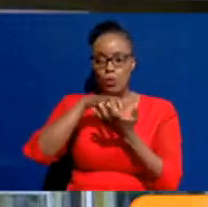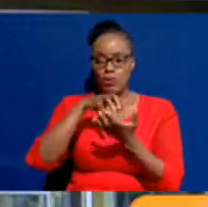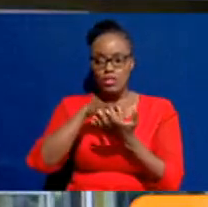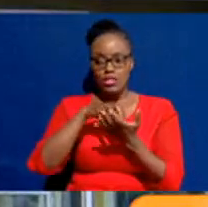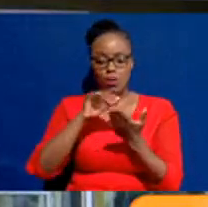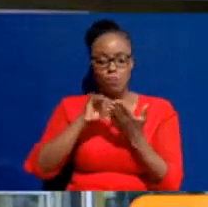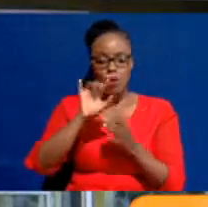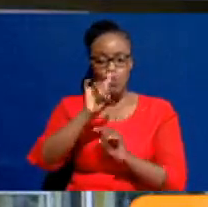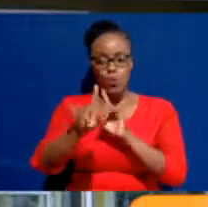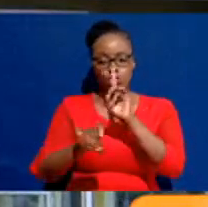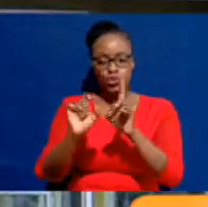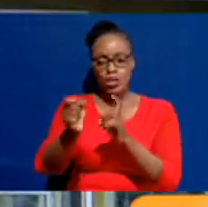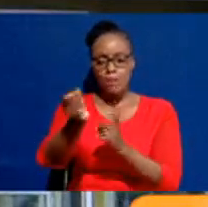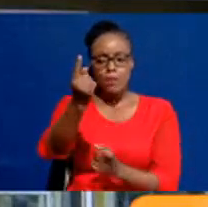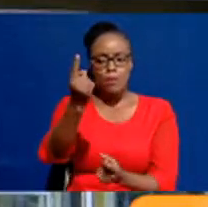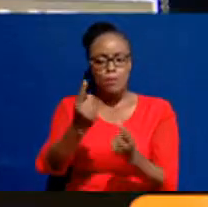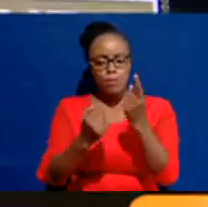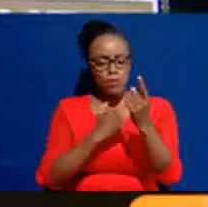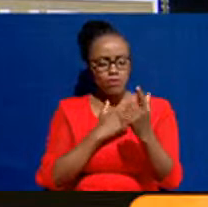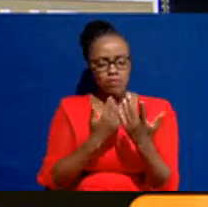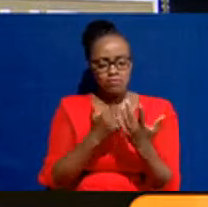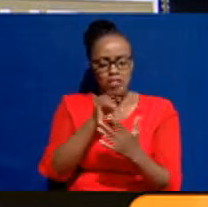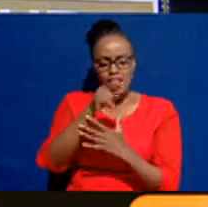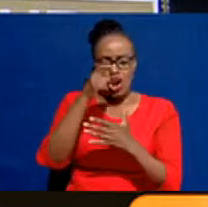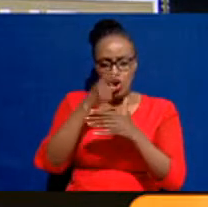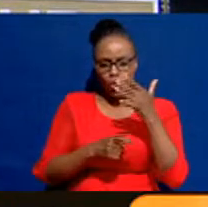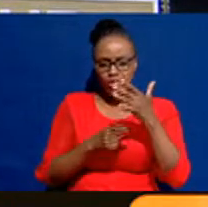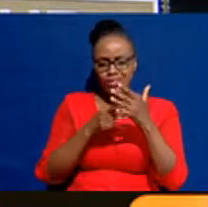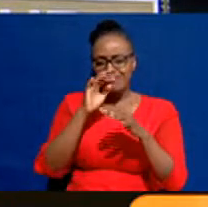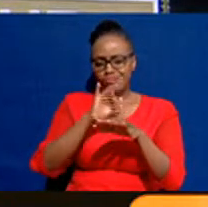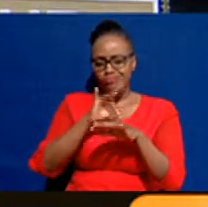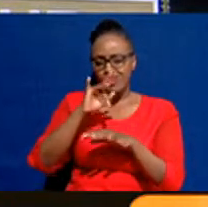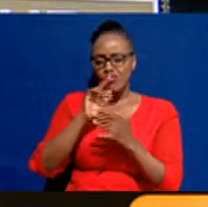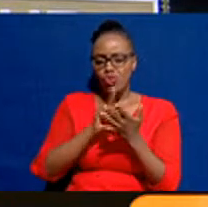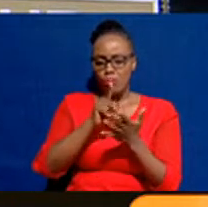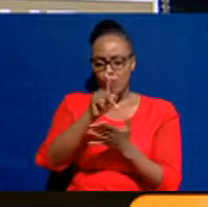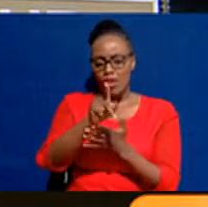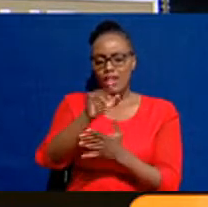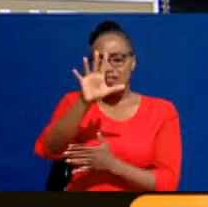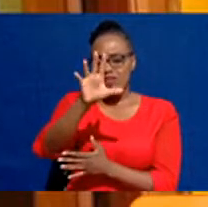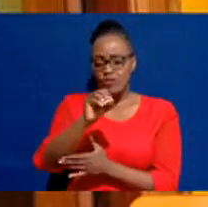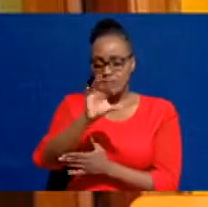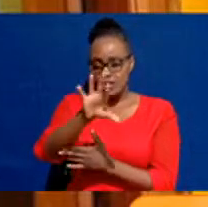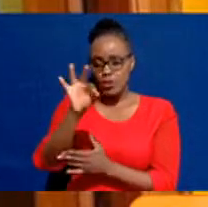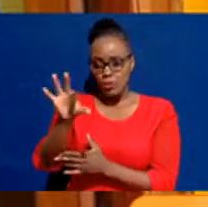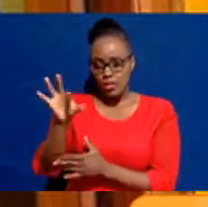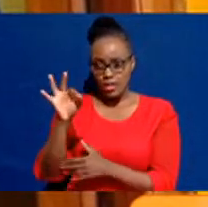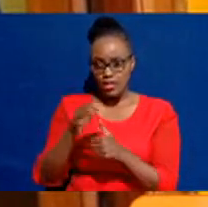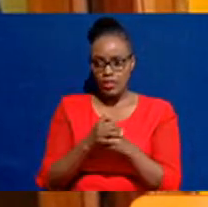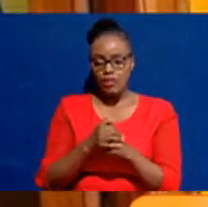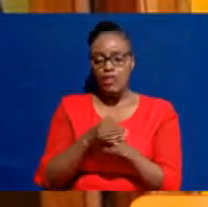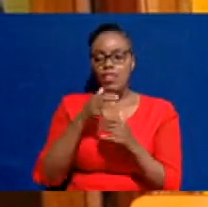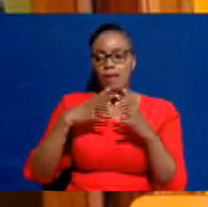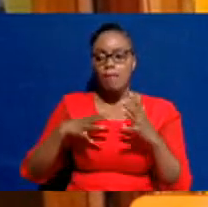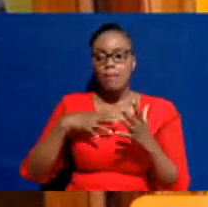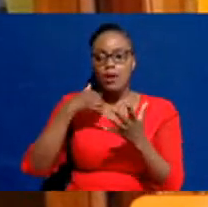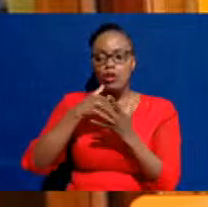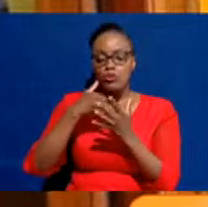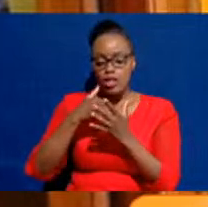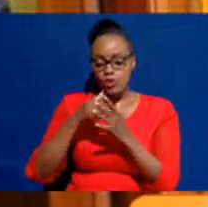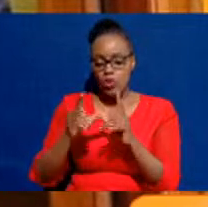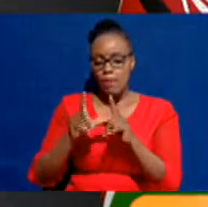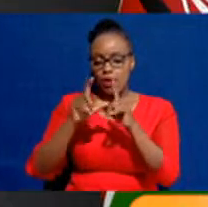more questions have been raised over the cost implications of remunerating the 50 nominees. Among those getting